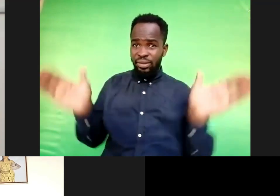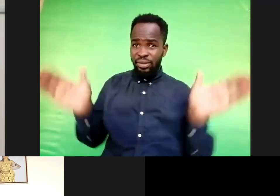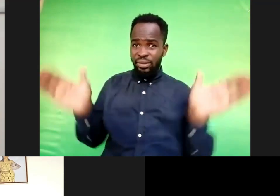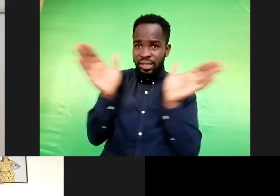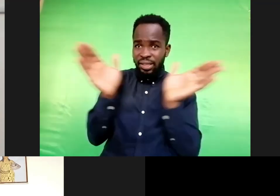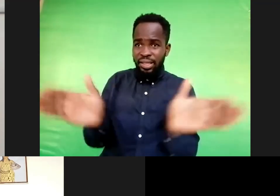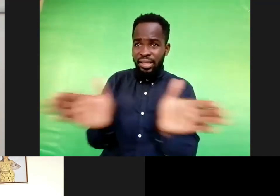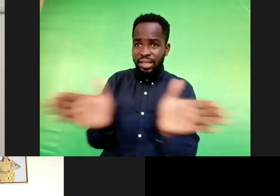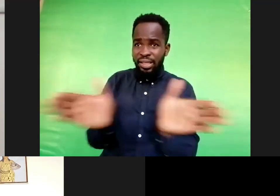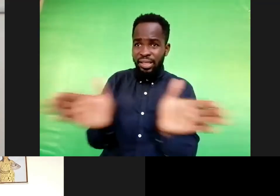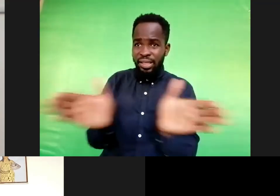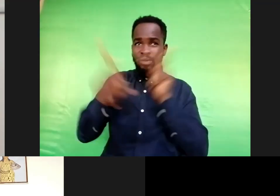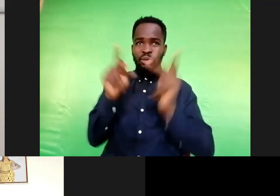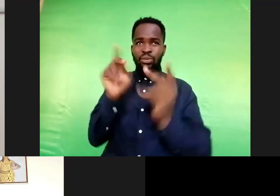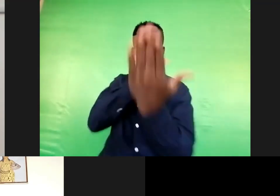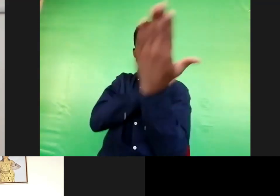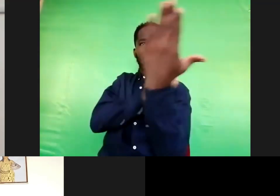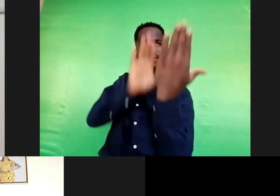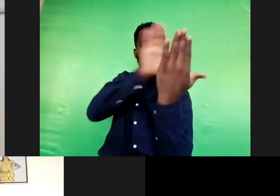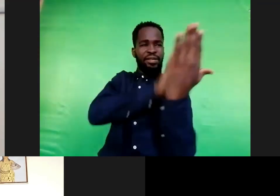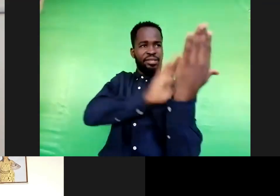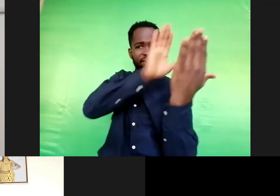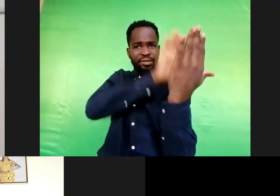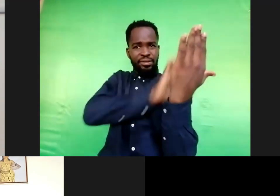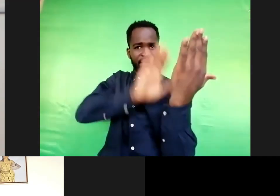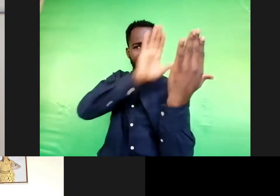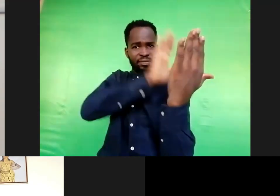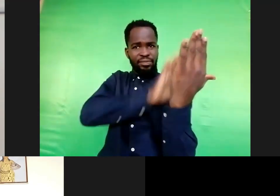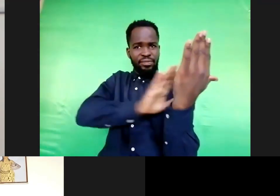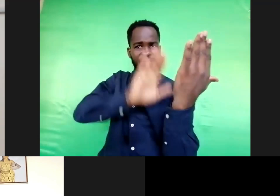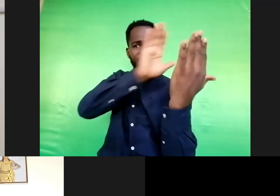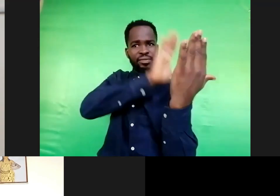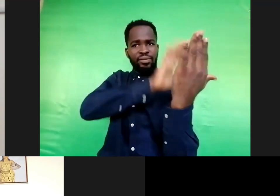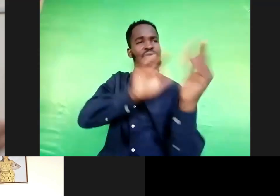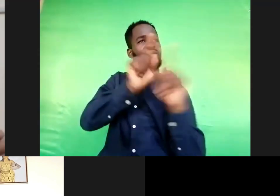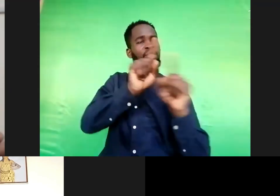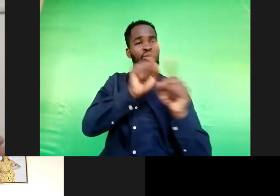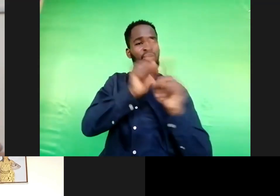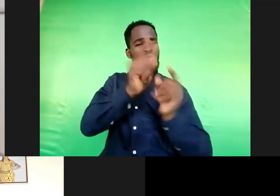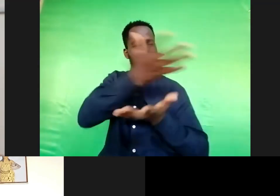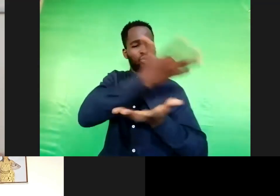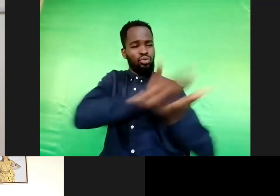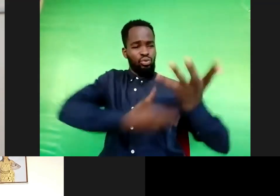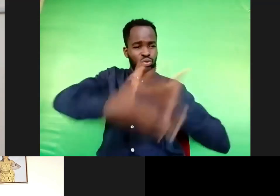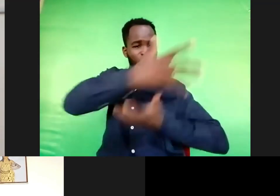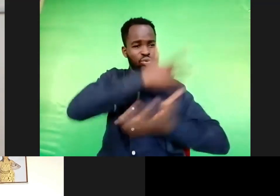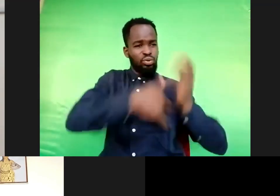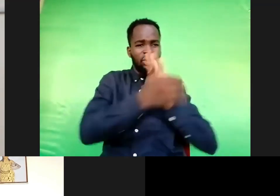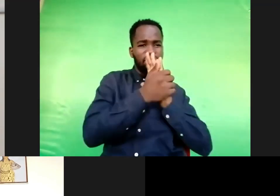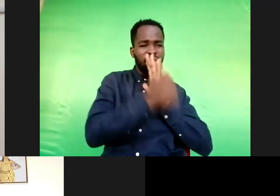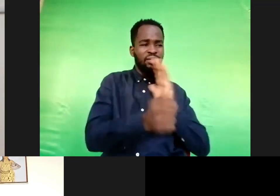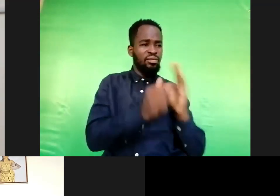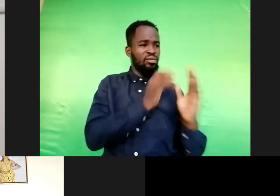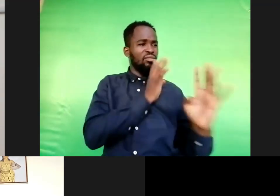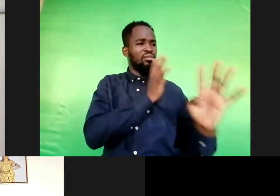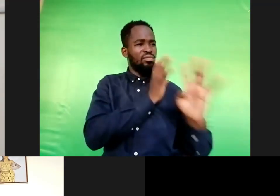the people they are talking with, and that it will help them in social skills. Like they will learn to know, when I talk to someone, I have to look